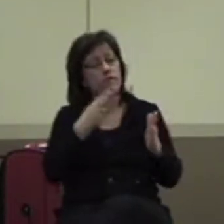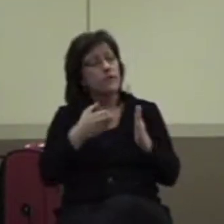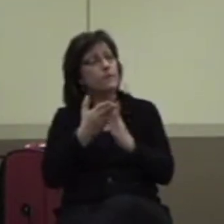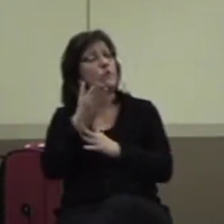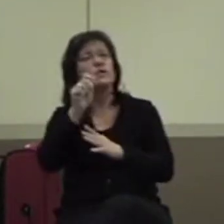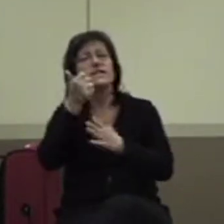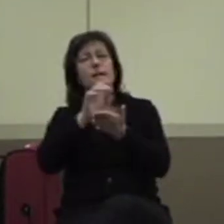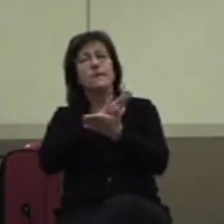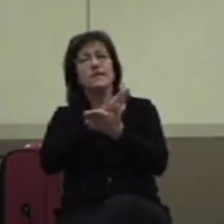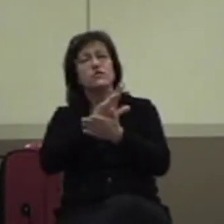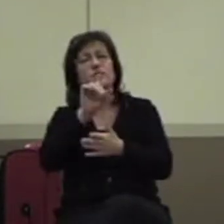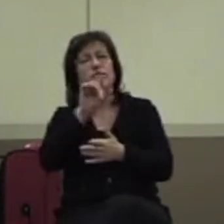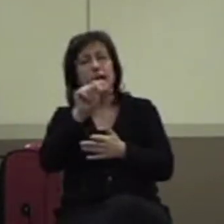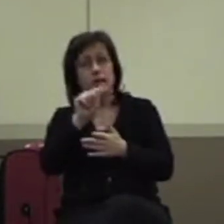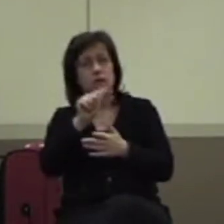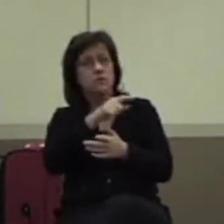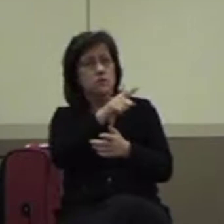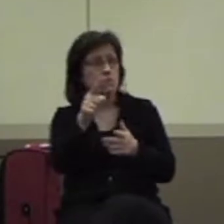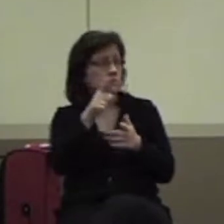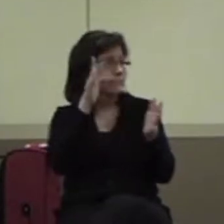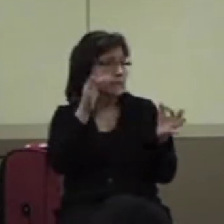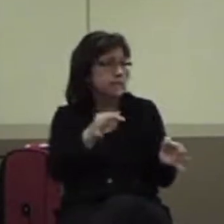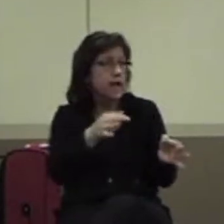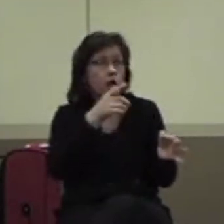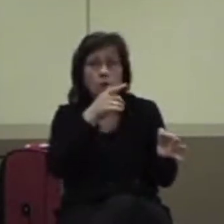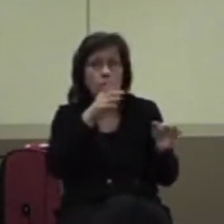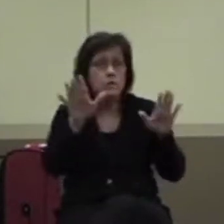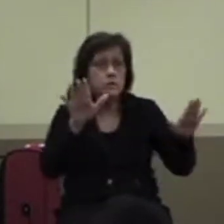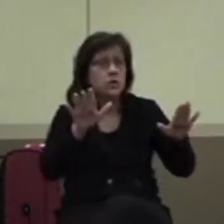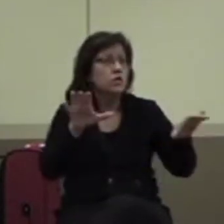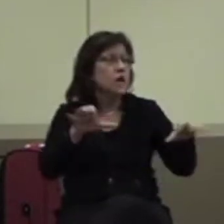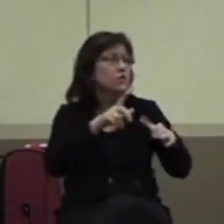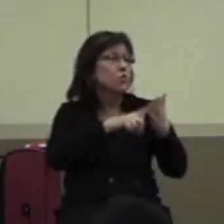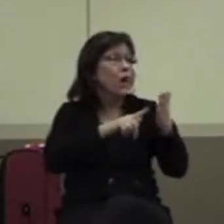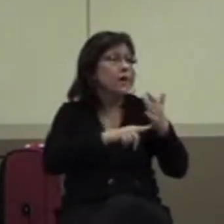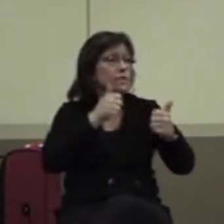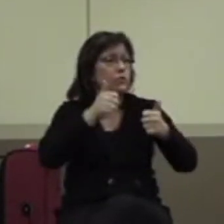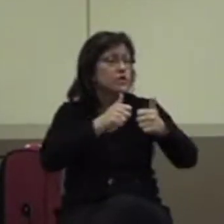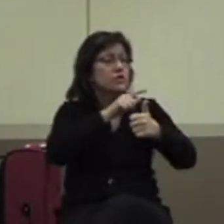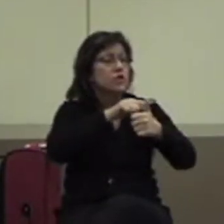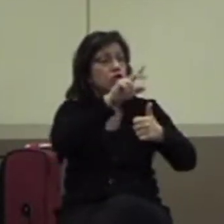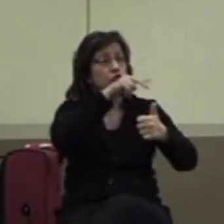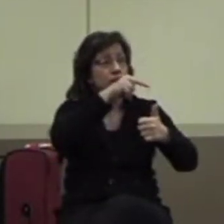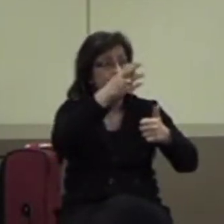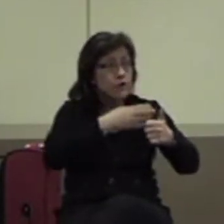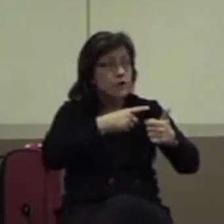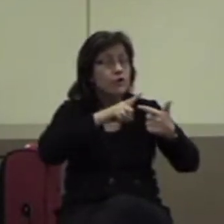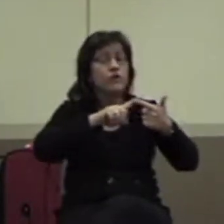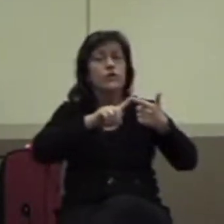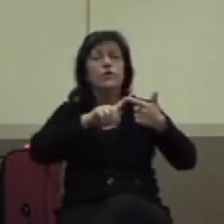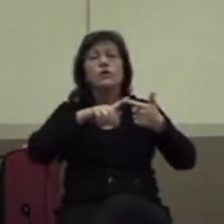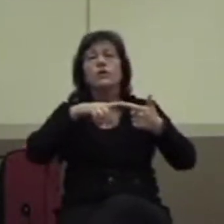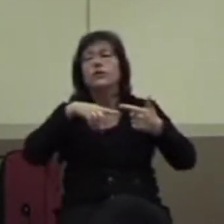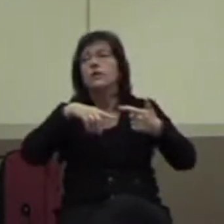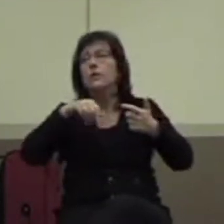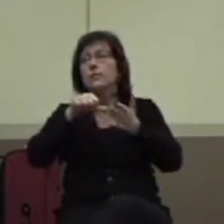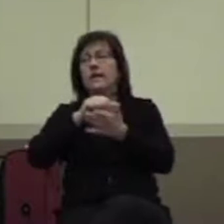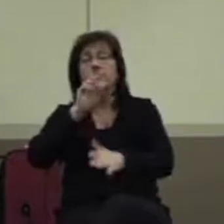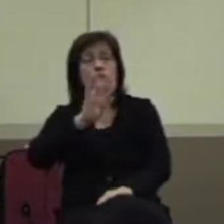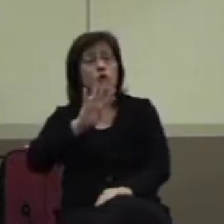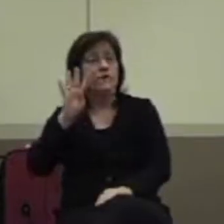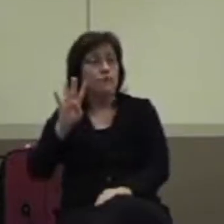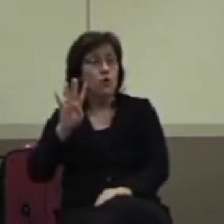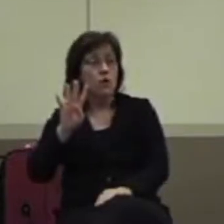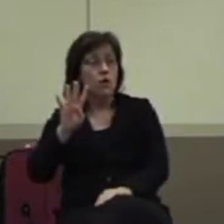10 pages of data. So decide of who's doing what. The other person's going to be on